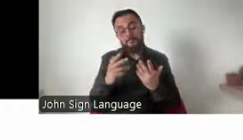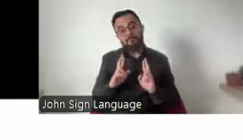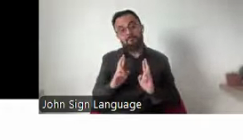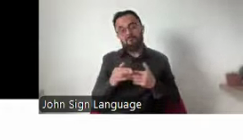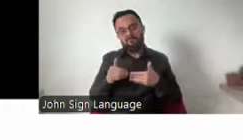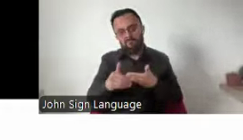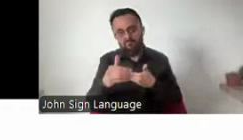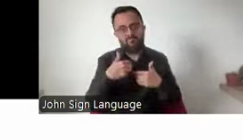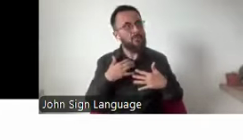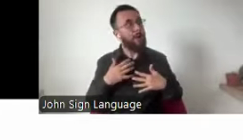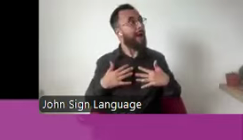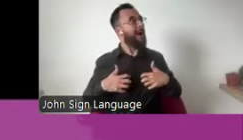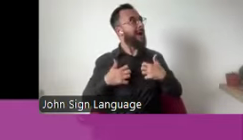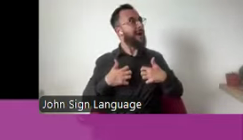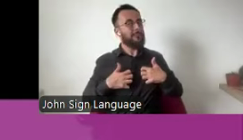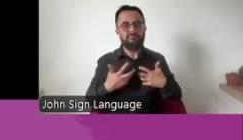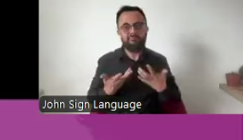journey together.